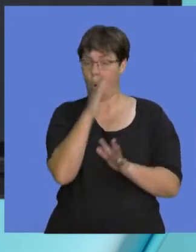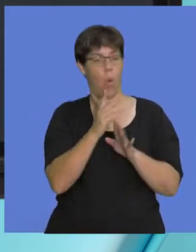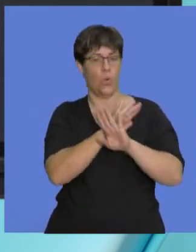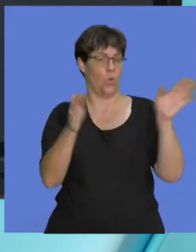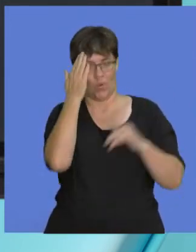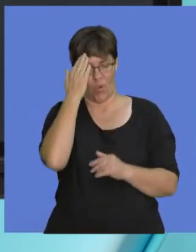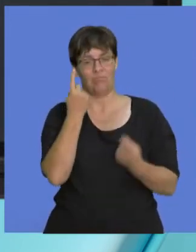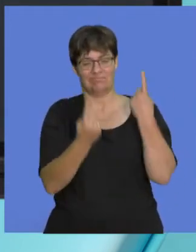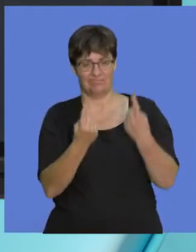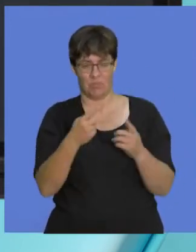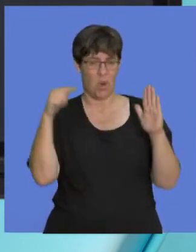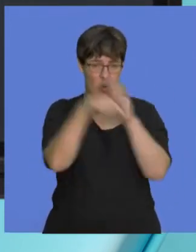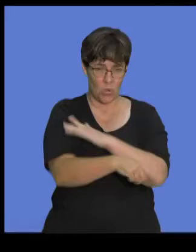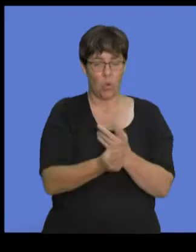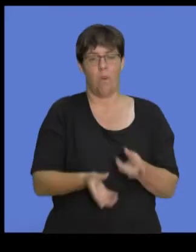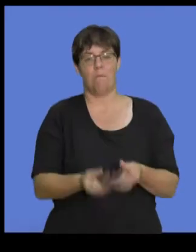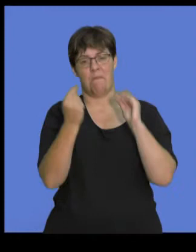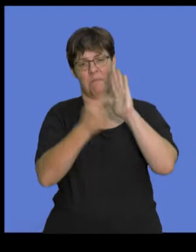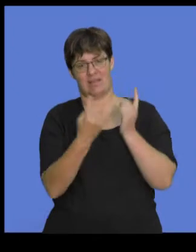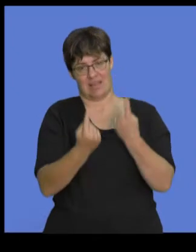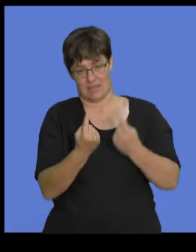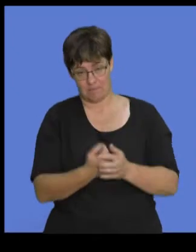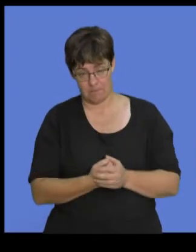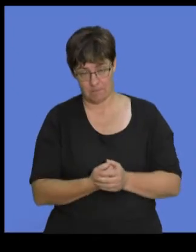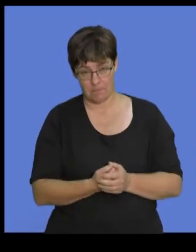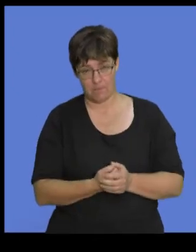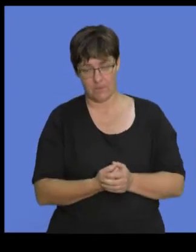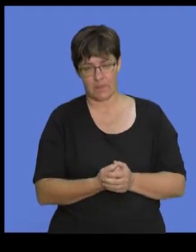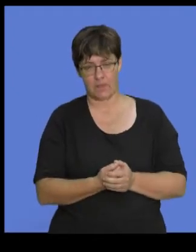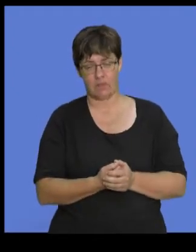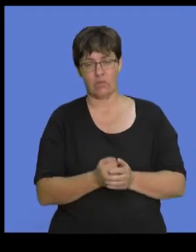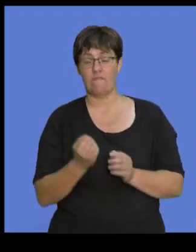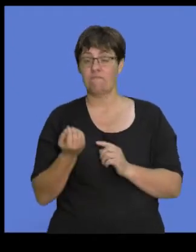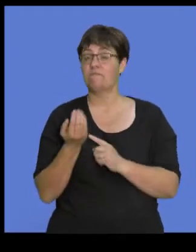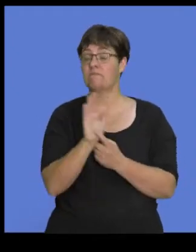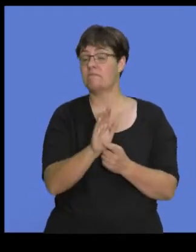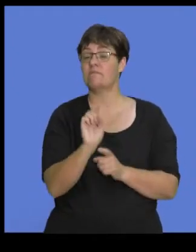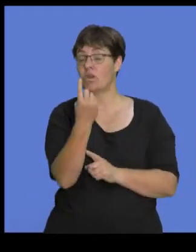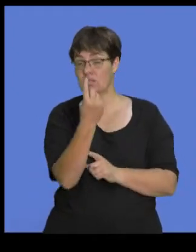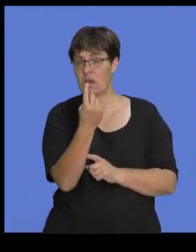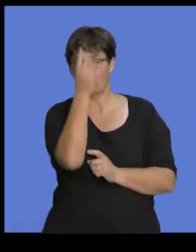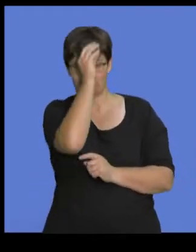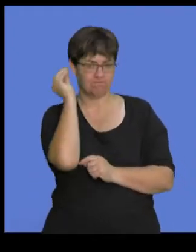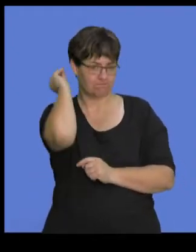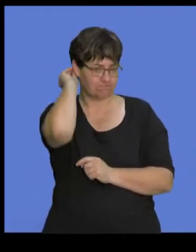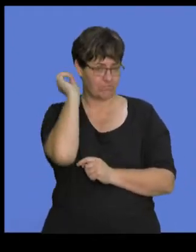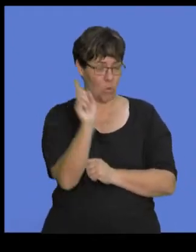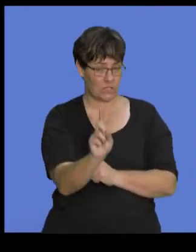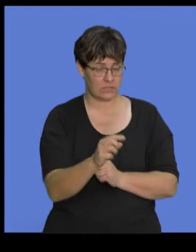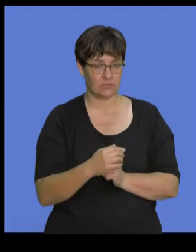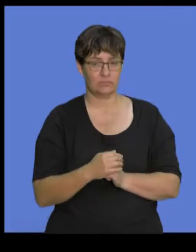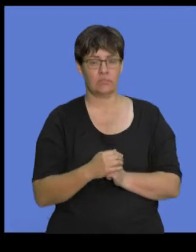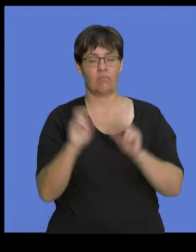a scenario, right? So the keyword that I want us to first unpack and maybe remind ourselves of